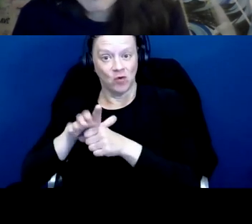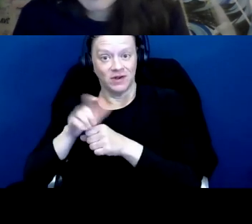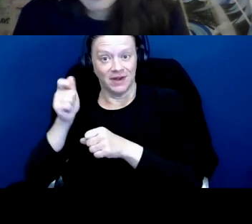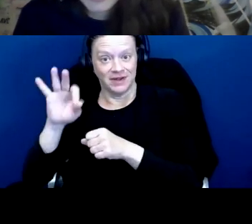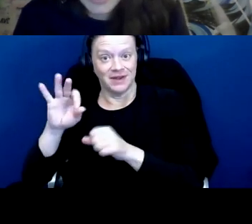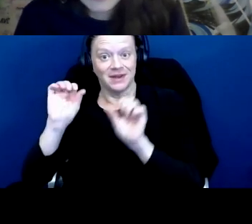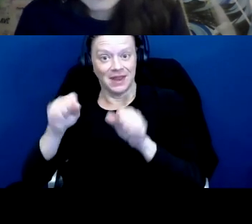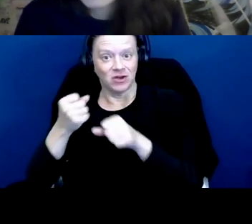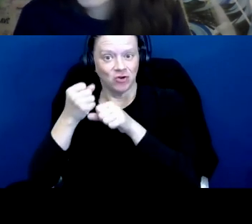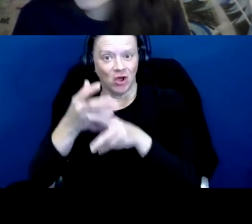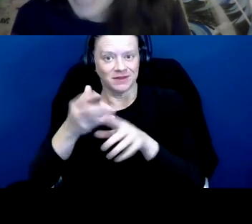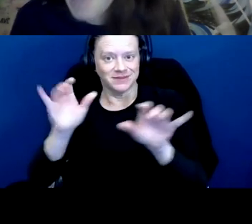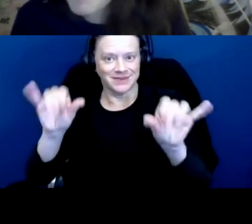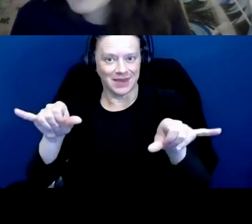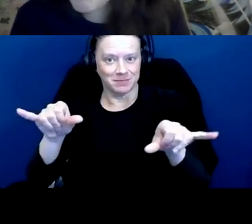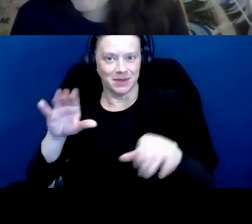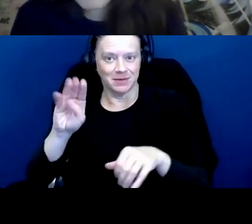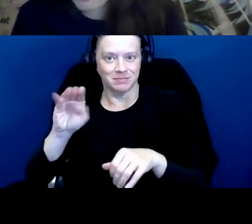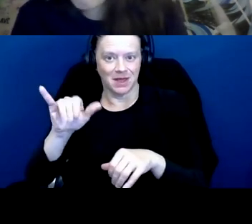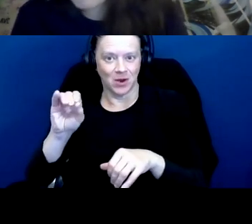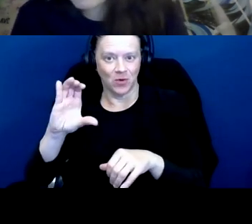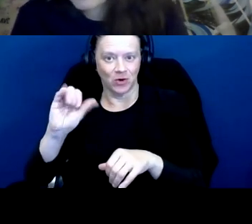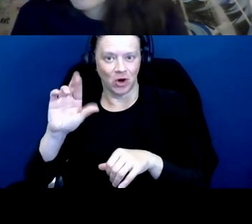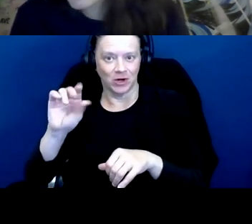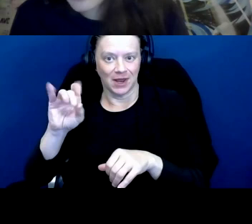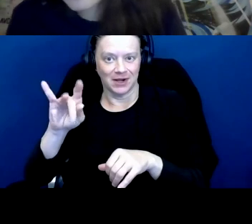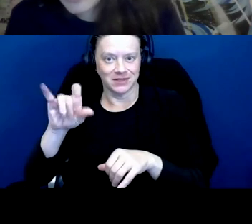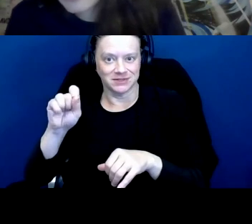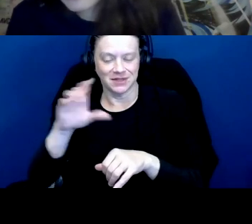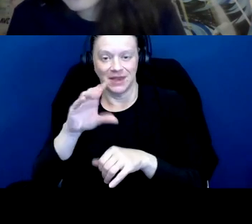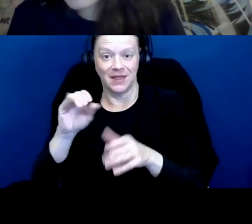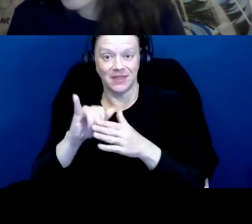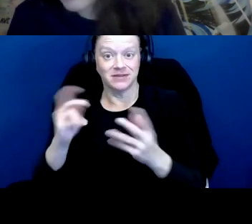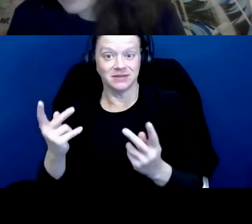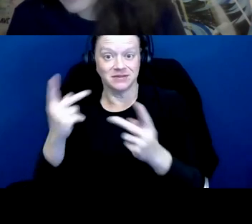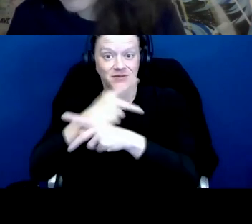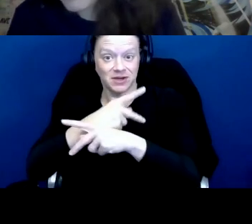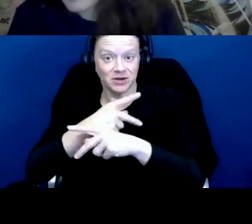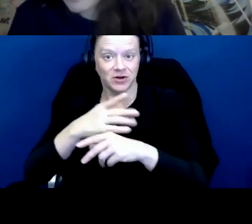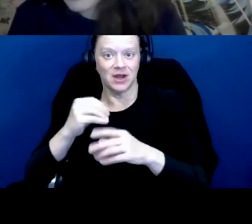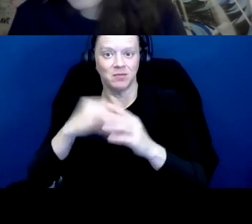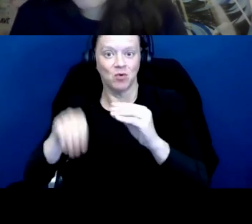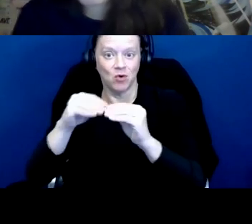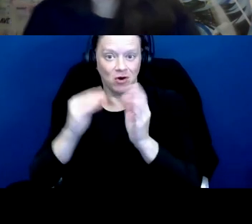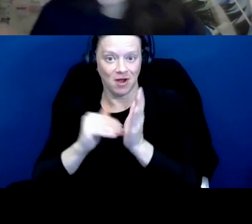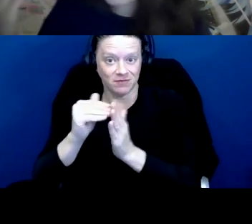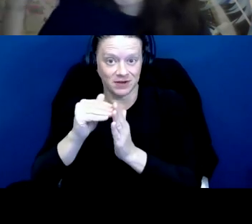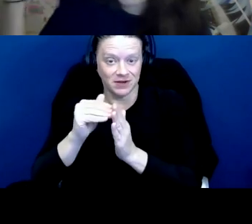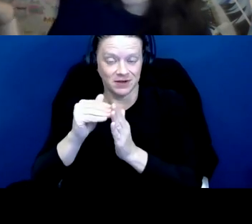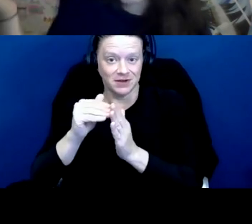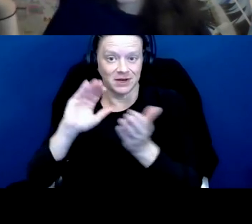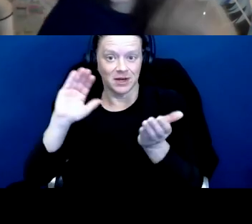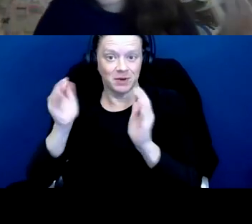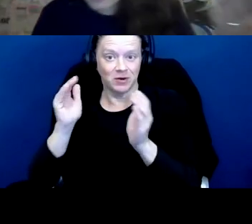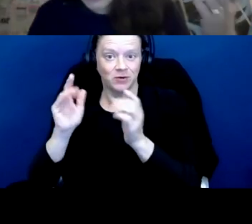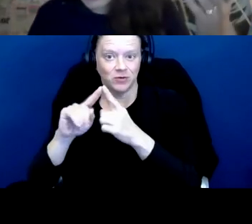infection. And it happens more often than it does with the vaccine. So we're not